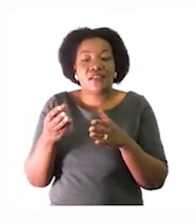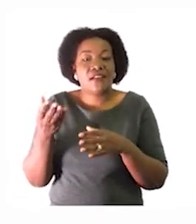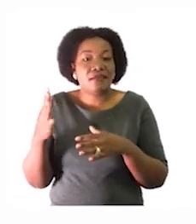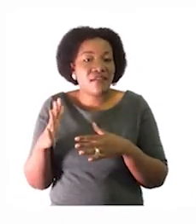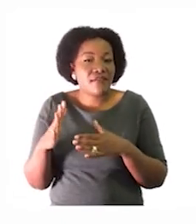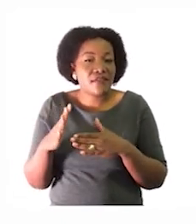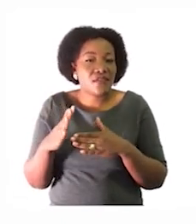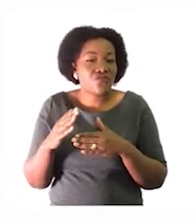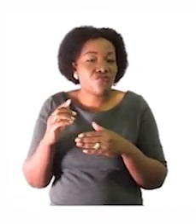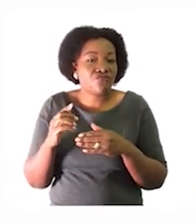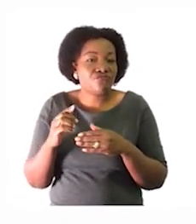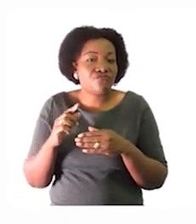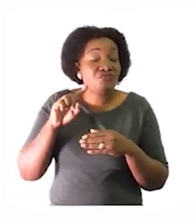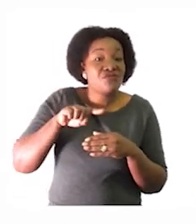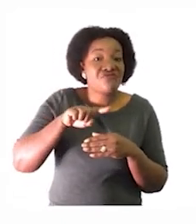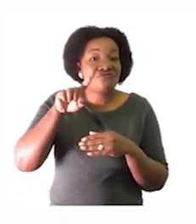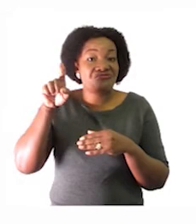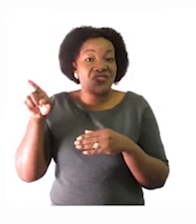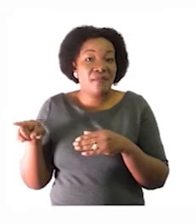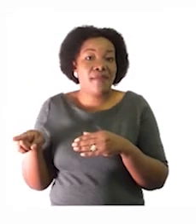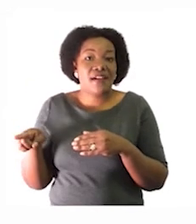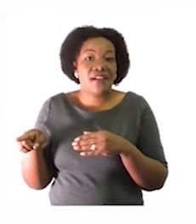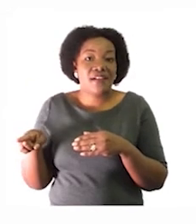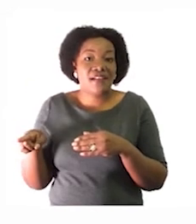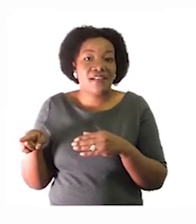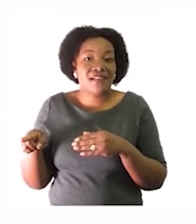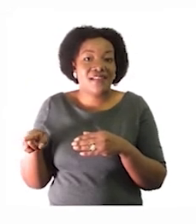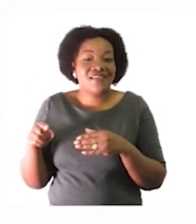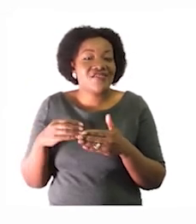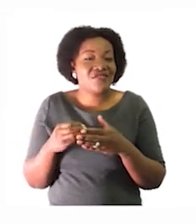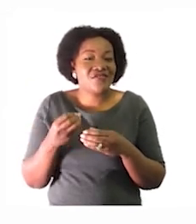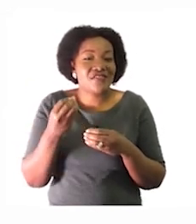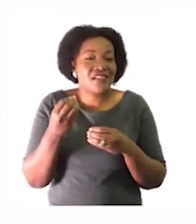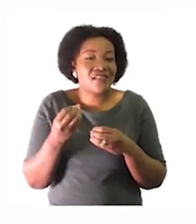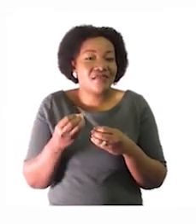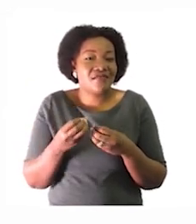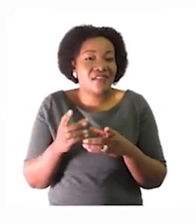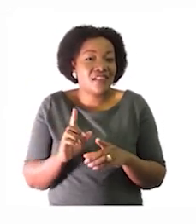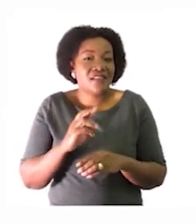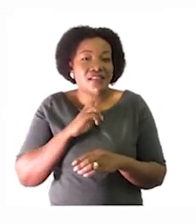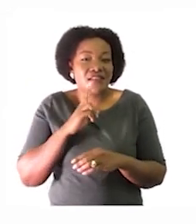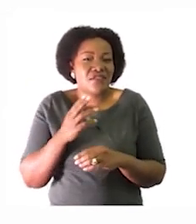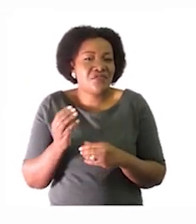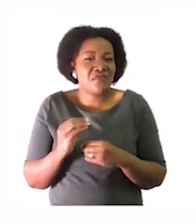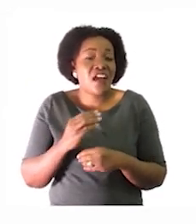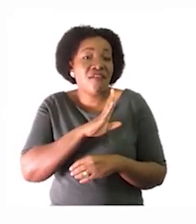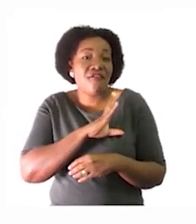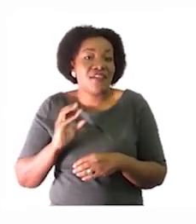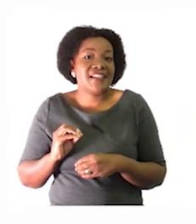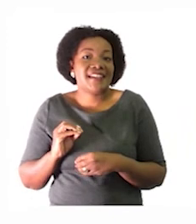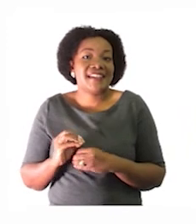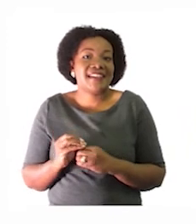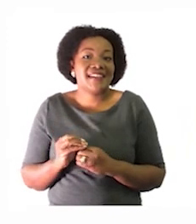you have to move to the next number, which is going to give you a 40.